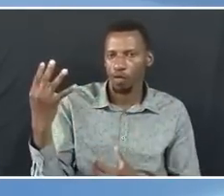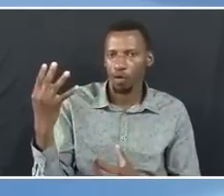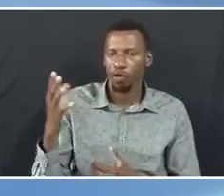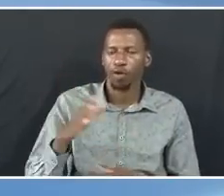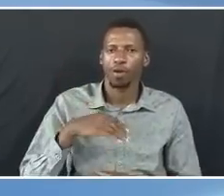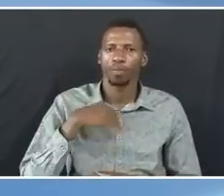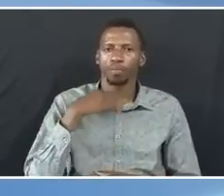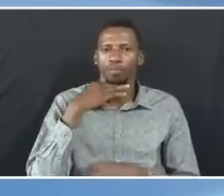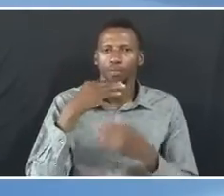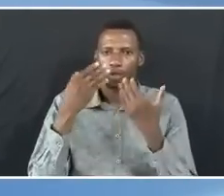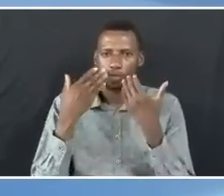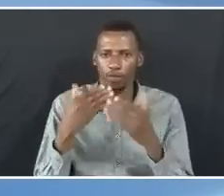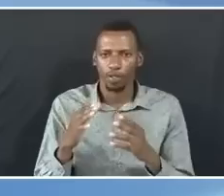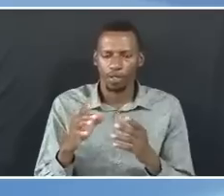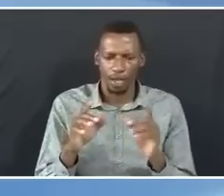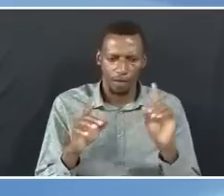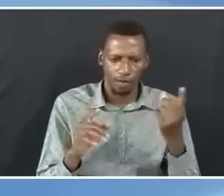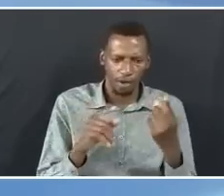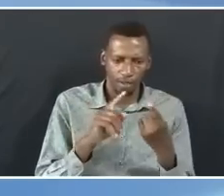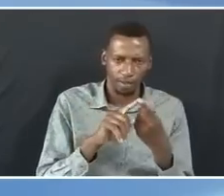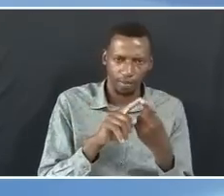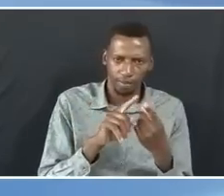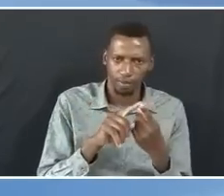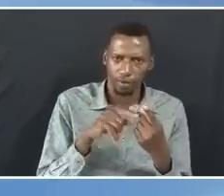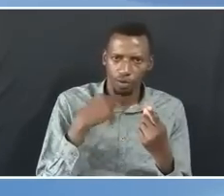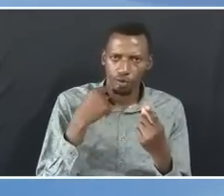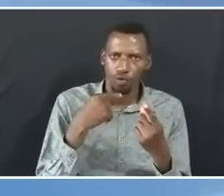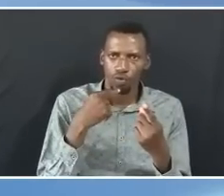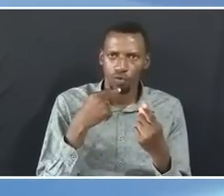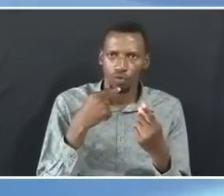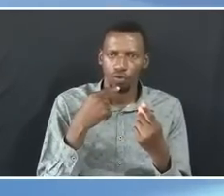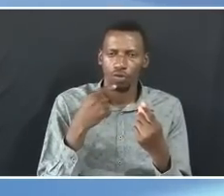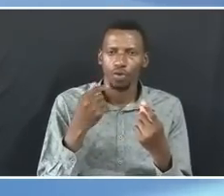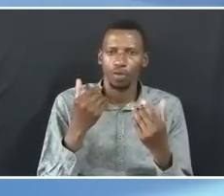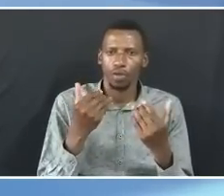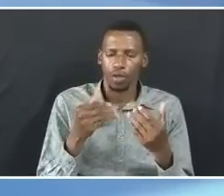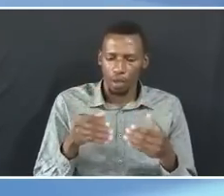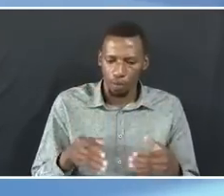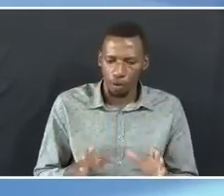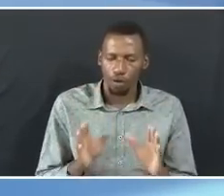He lost first the child they had had with Bathsheba.